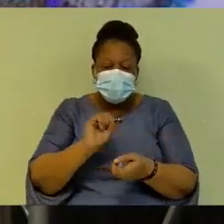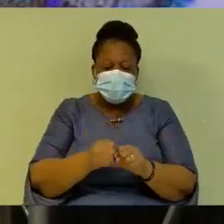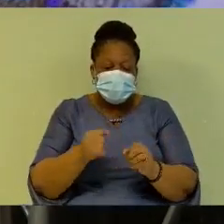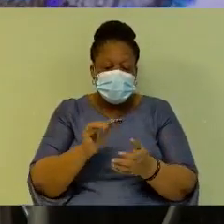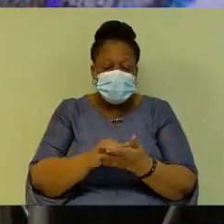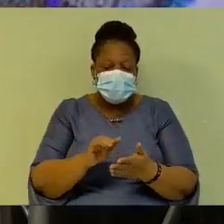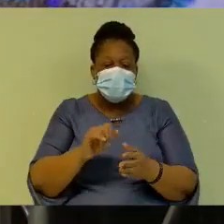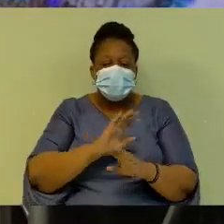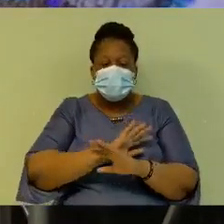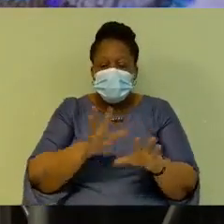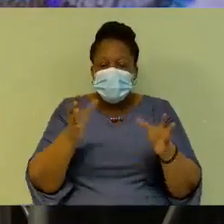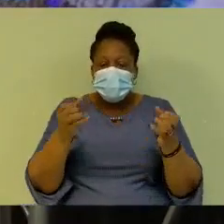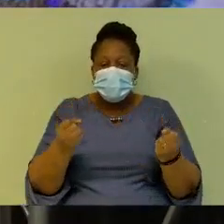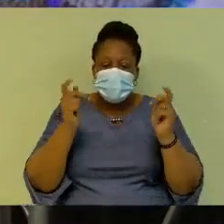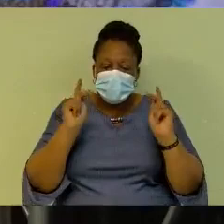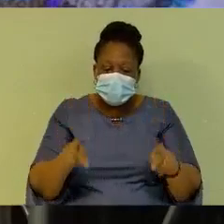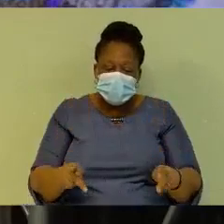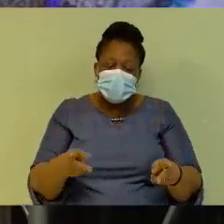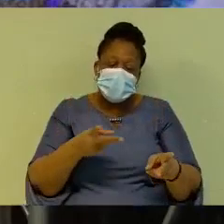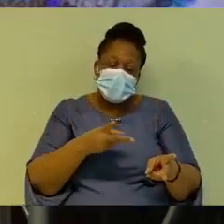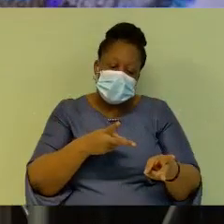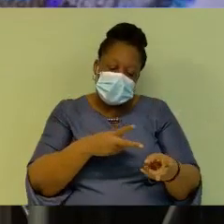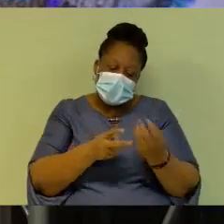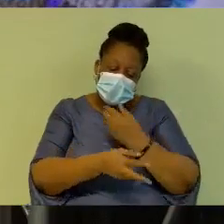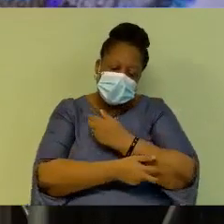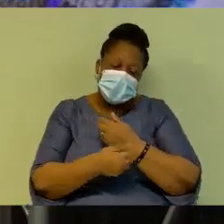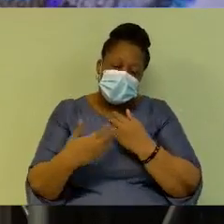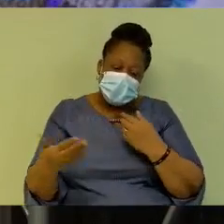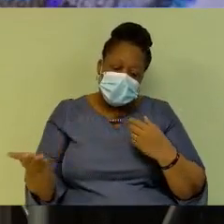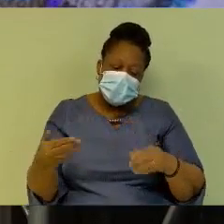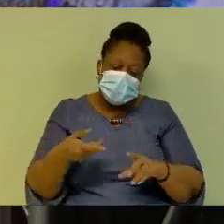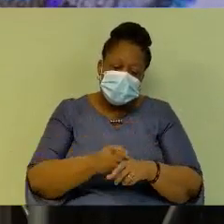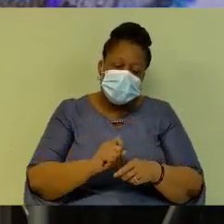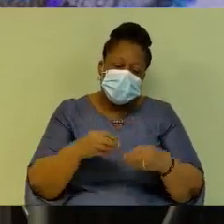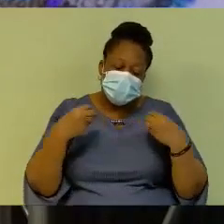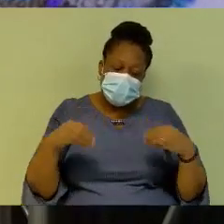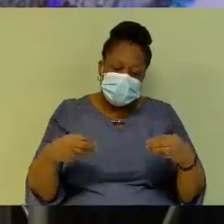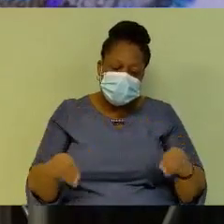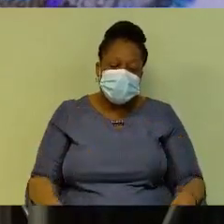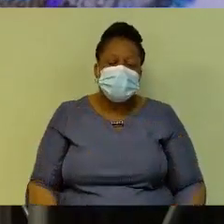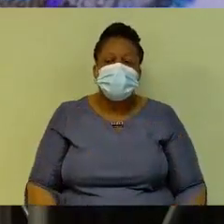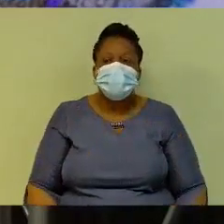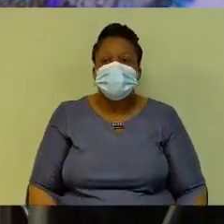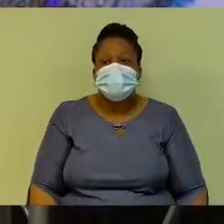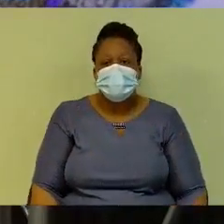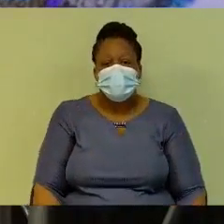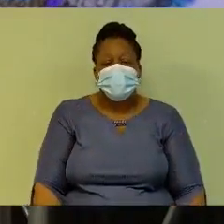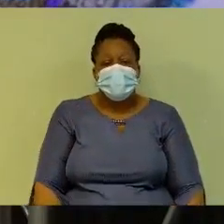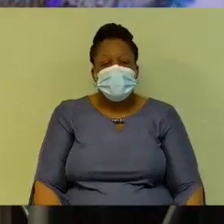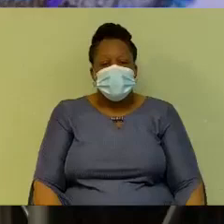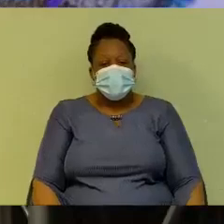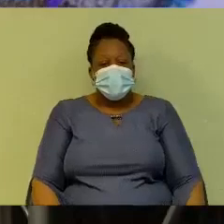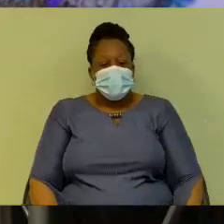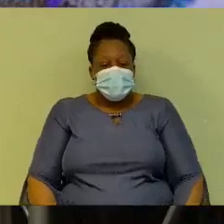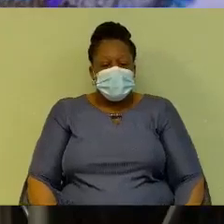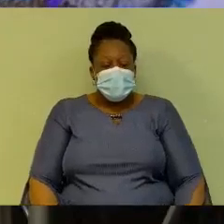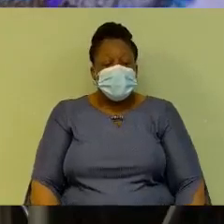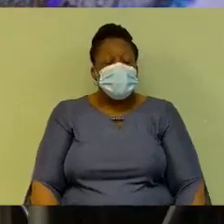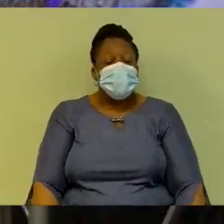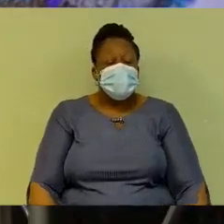while you seek to secure your premises and your property. Again, we ask you to take your own security